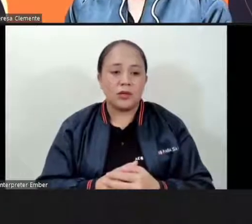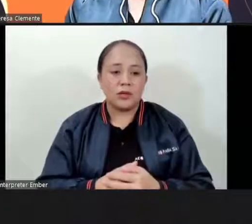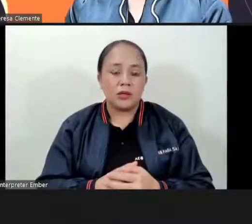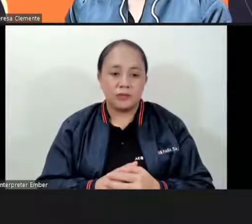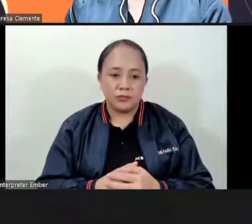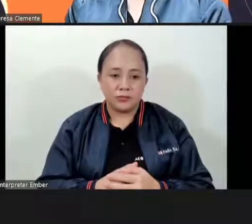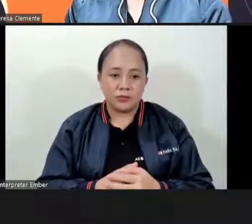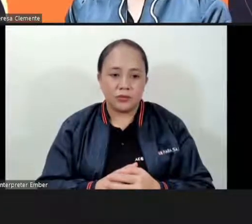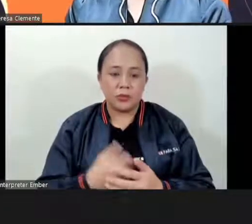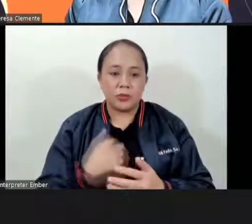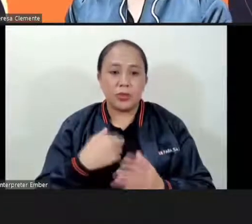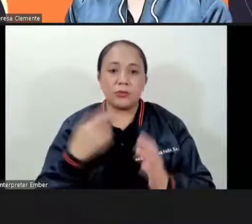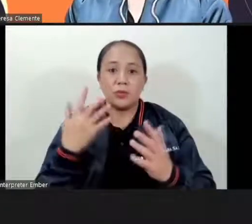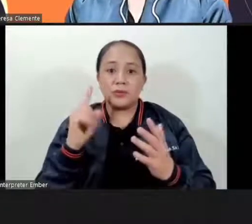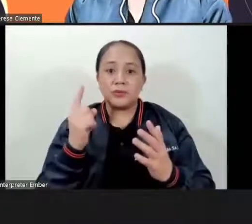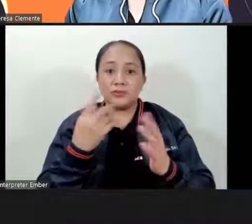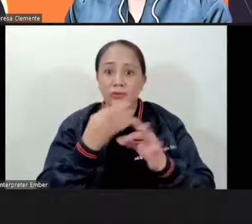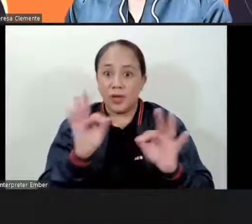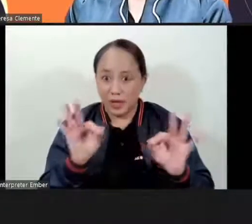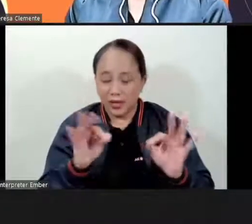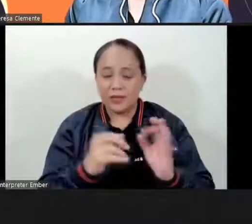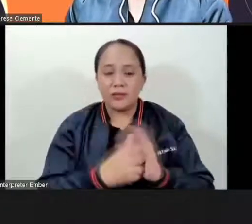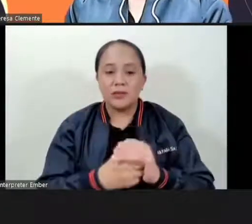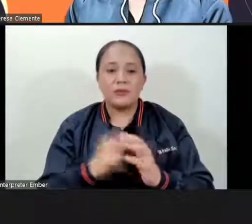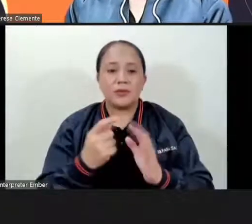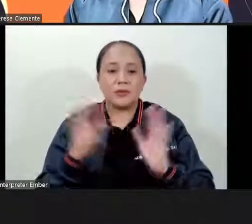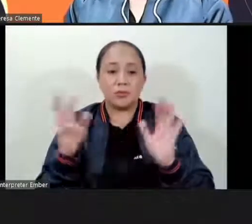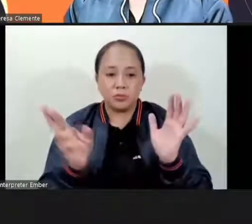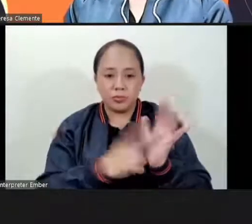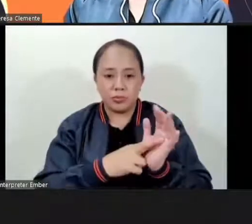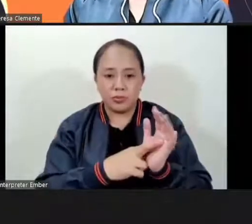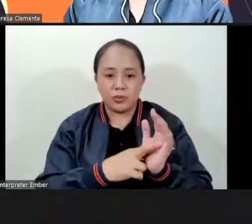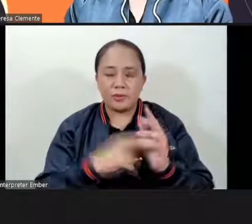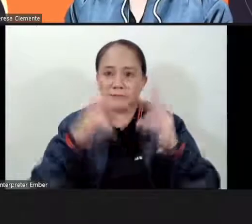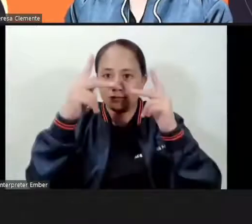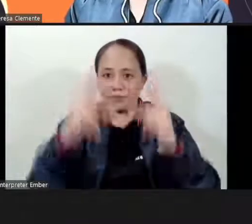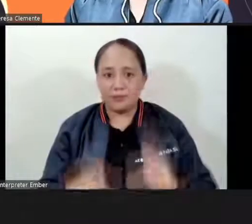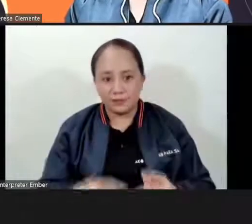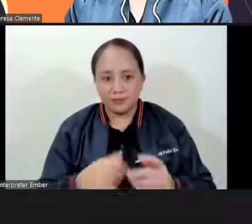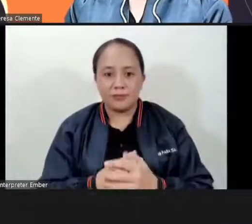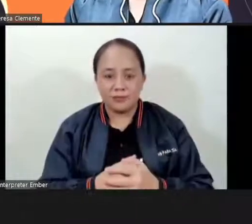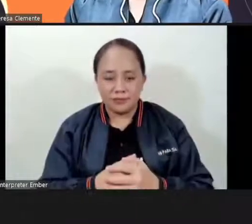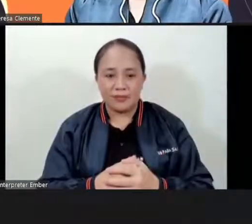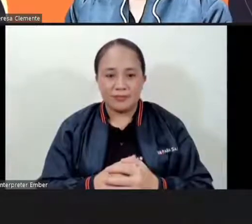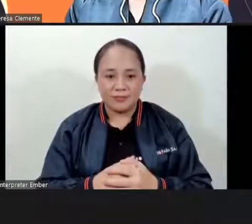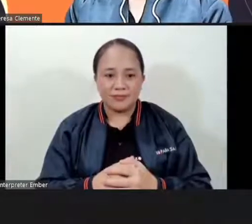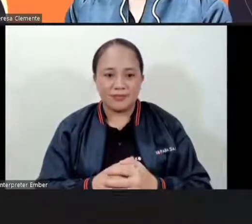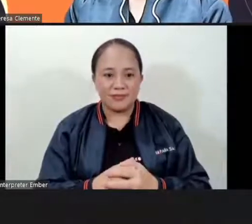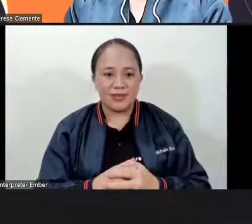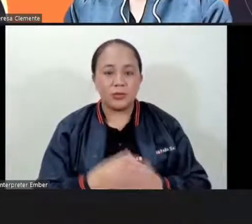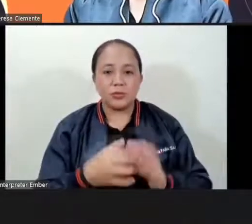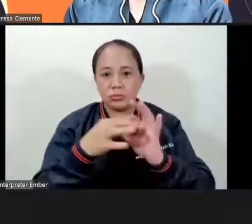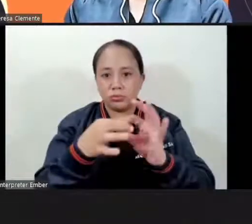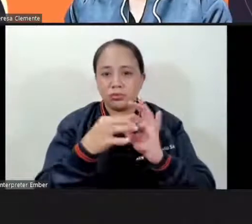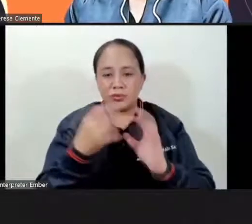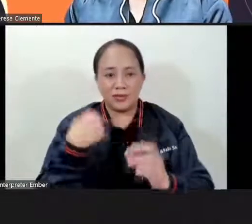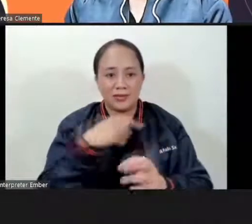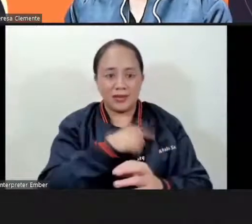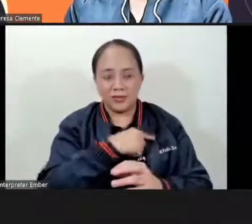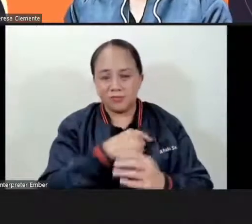So, register lang po through the website. So, yan. Coordinate with us